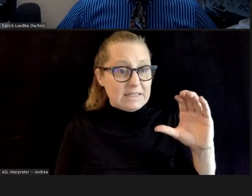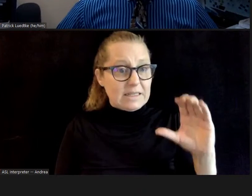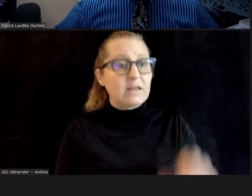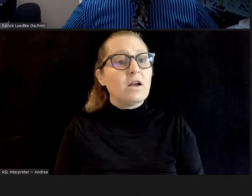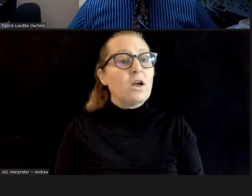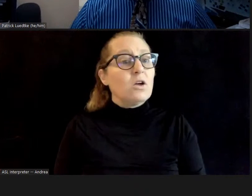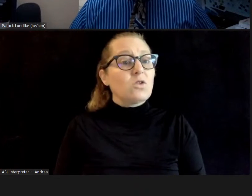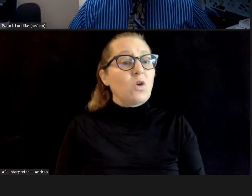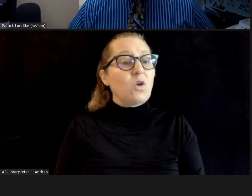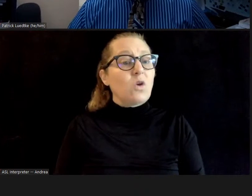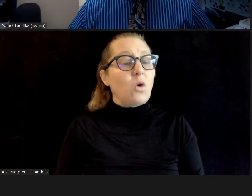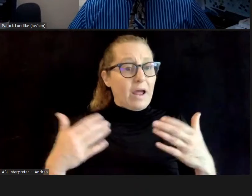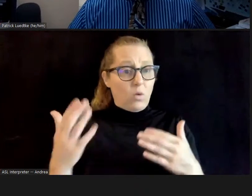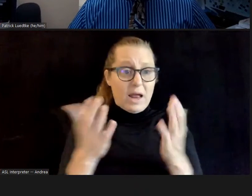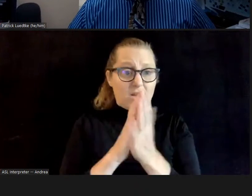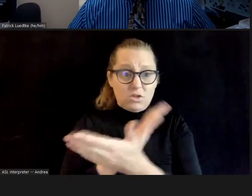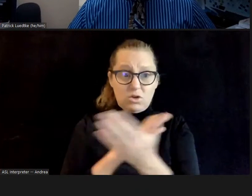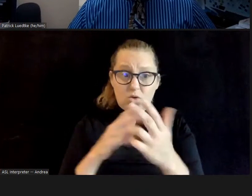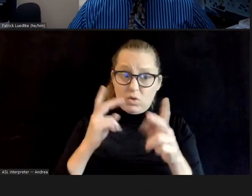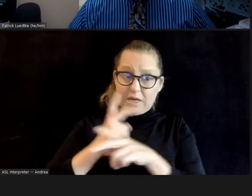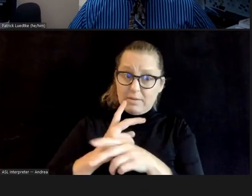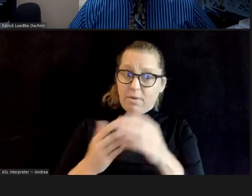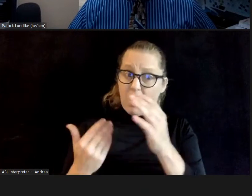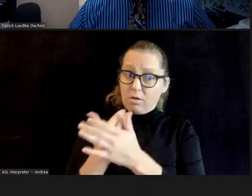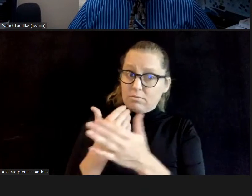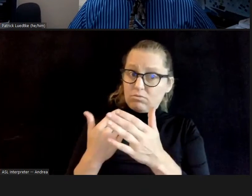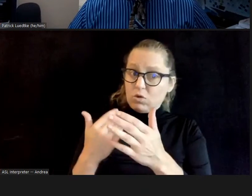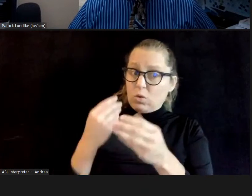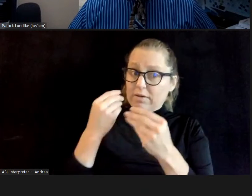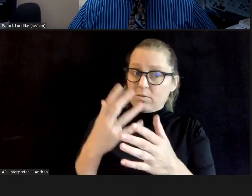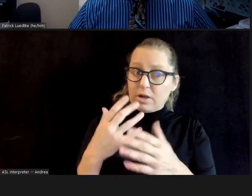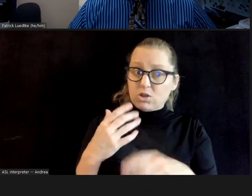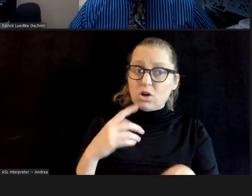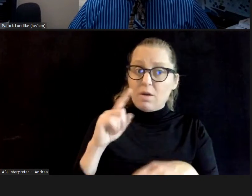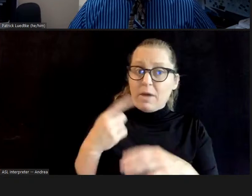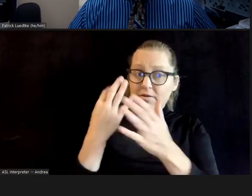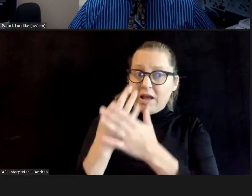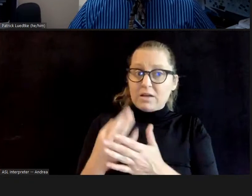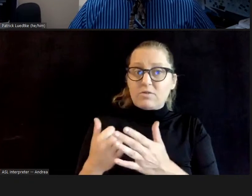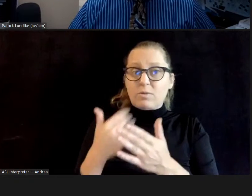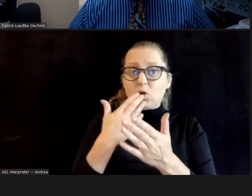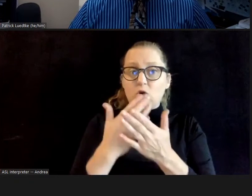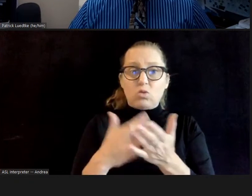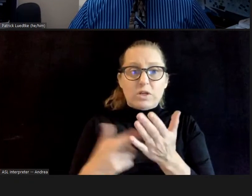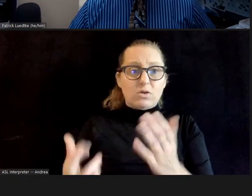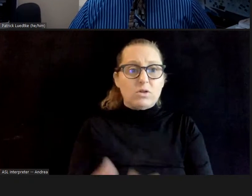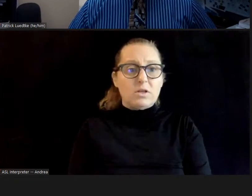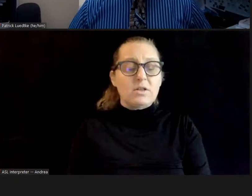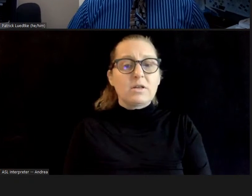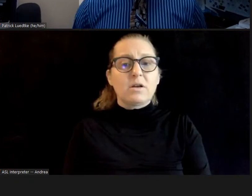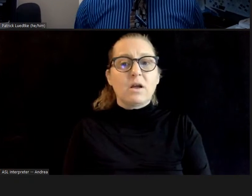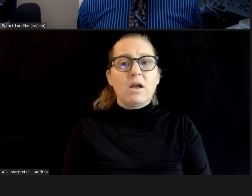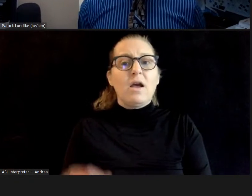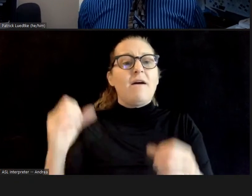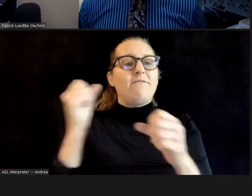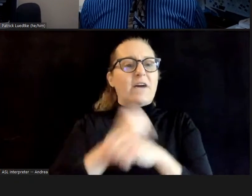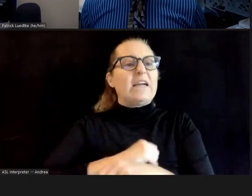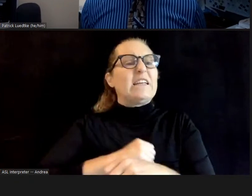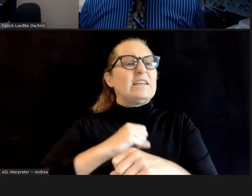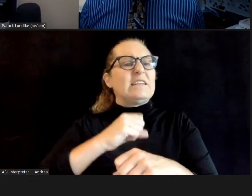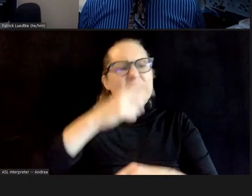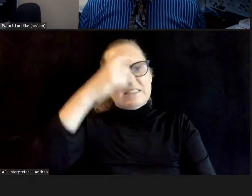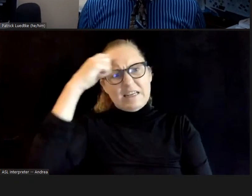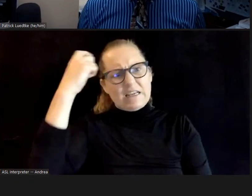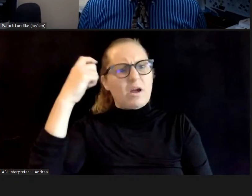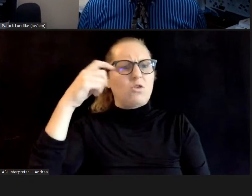the meantime, we ask that you keep up to date with the facts about monkeypox from reliable sources. Fight stigma by remembering that anyone can